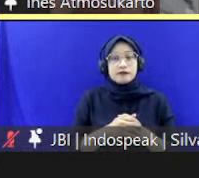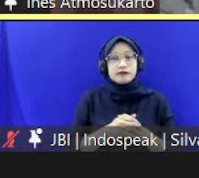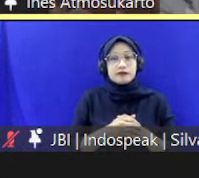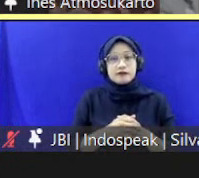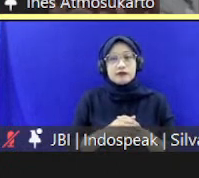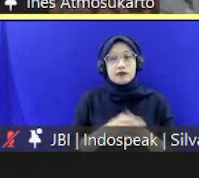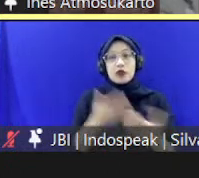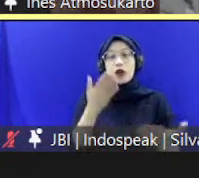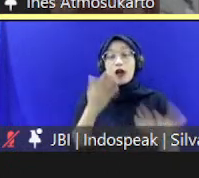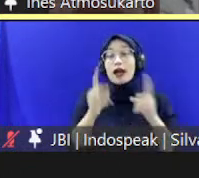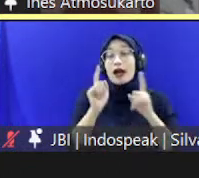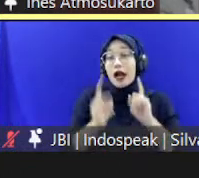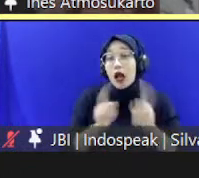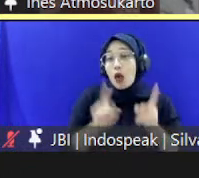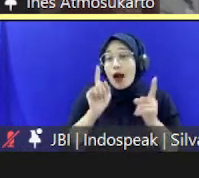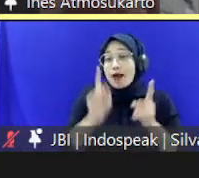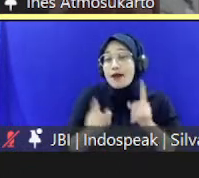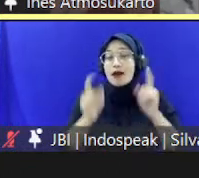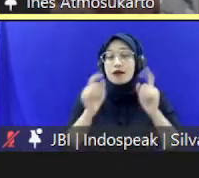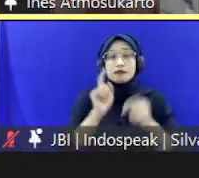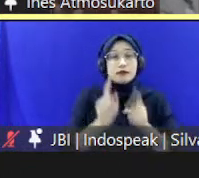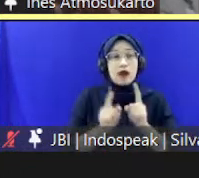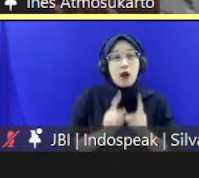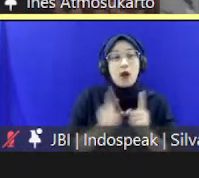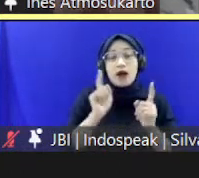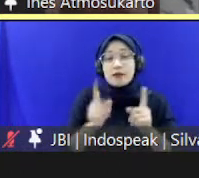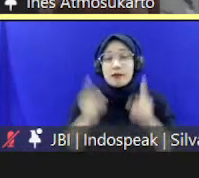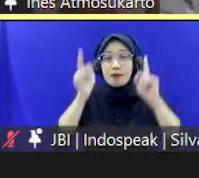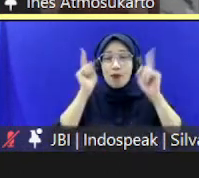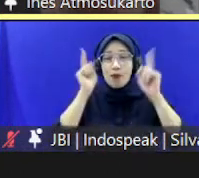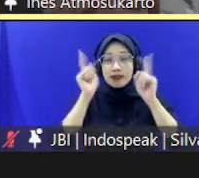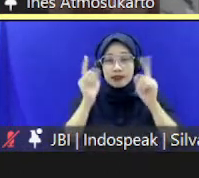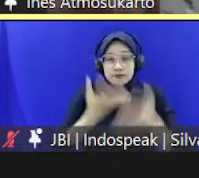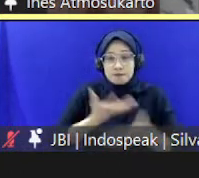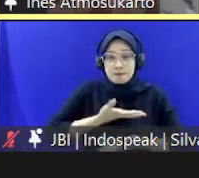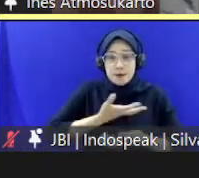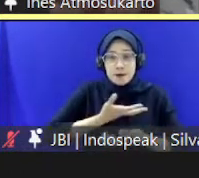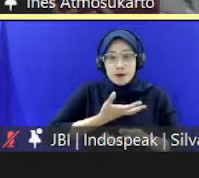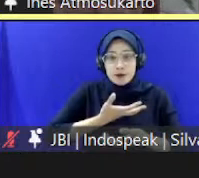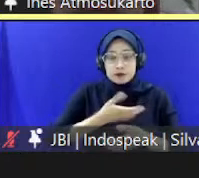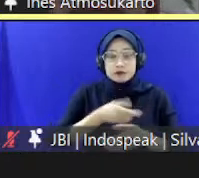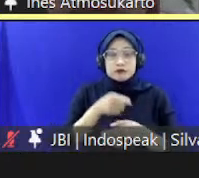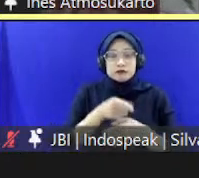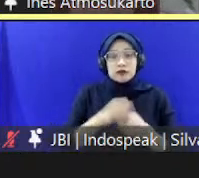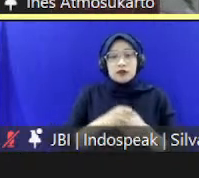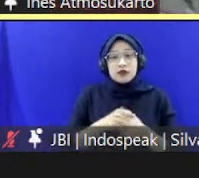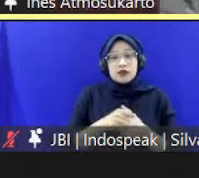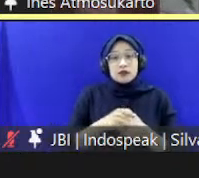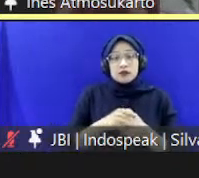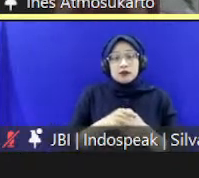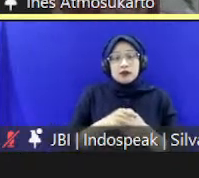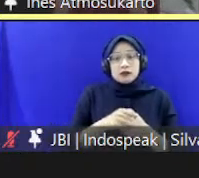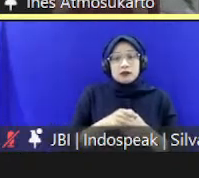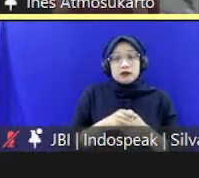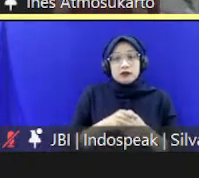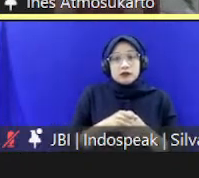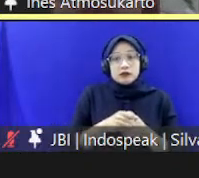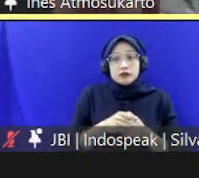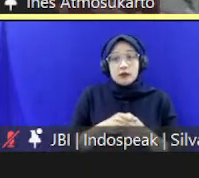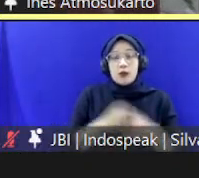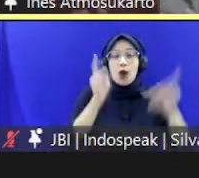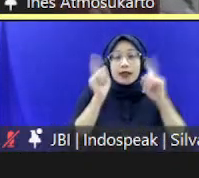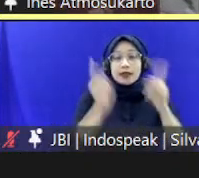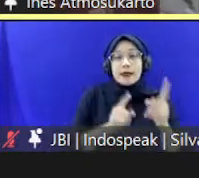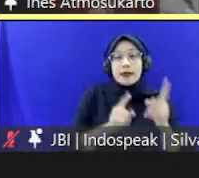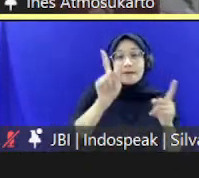political will, this tragedy of the pandemic should and could be turned around and used as an impetus to deal